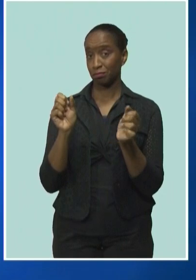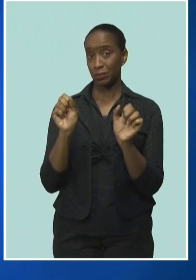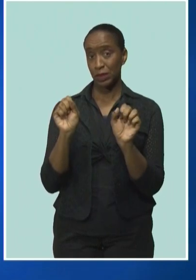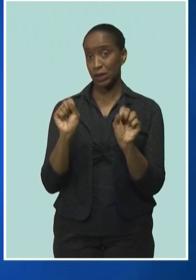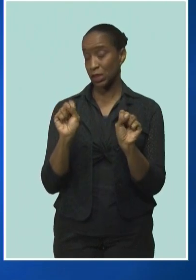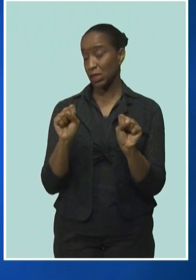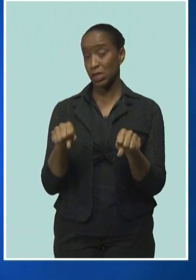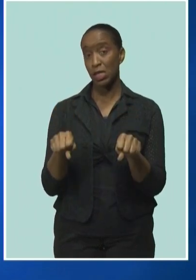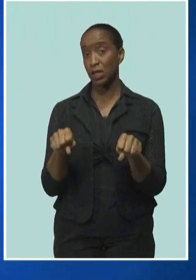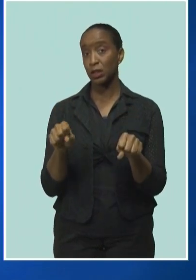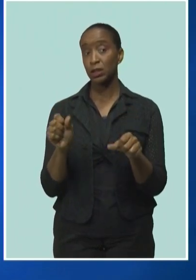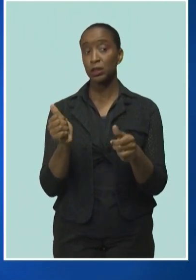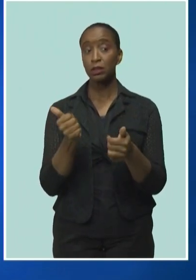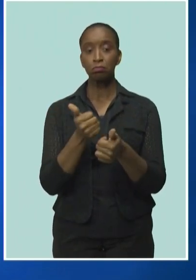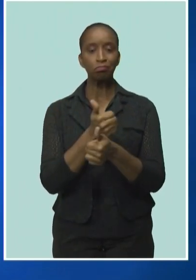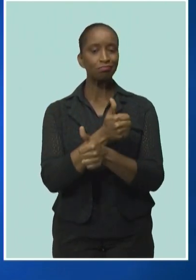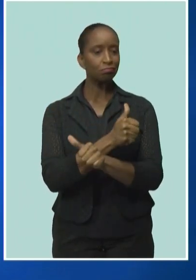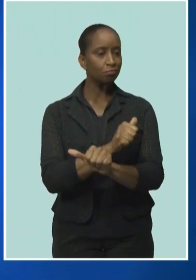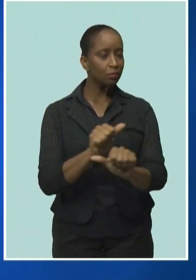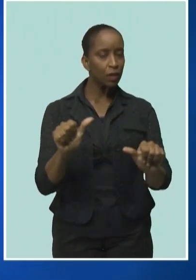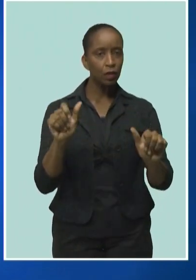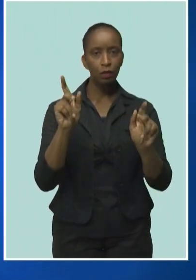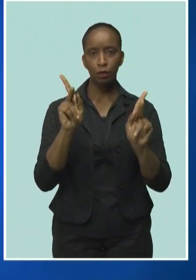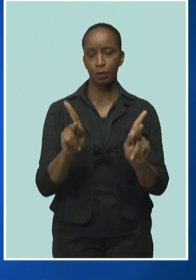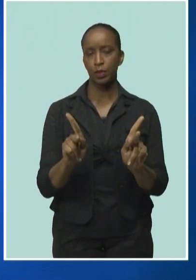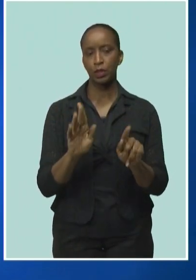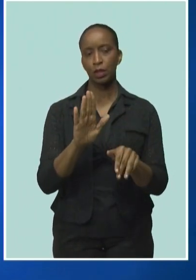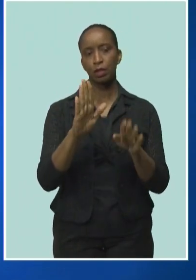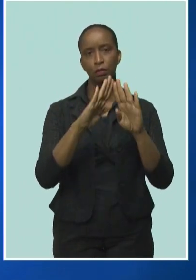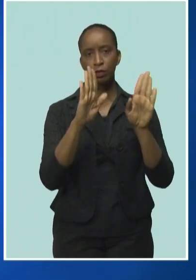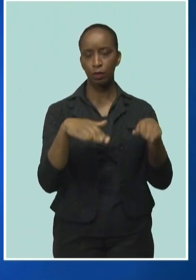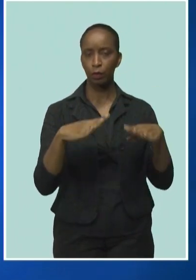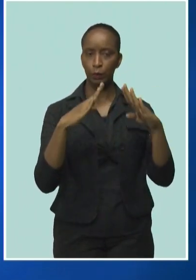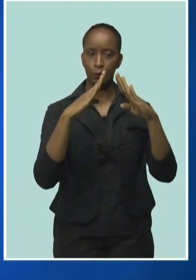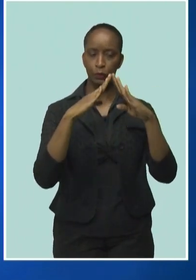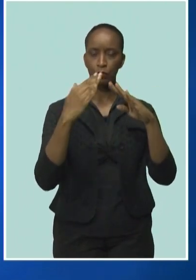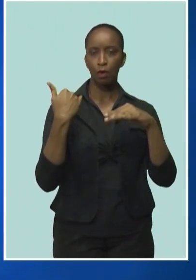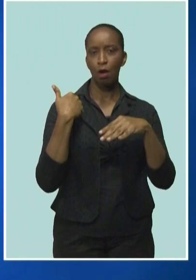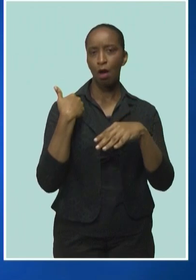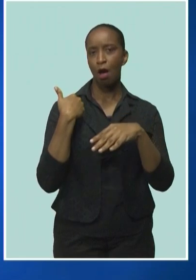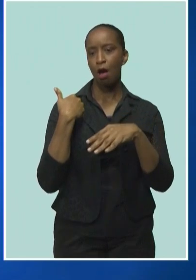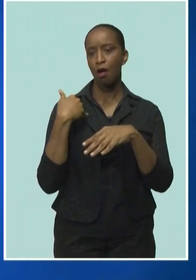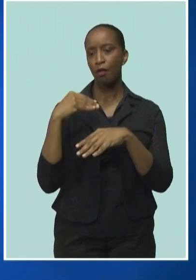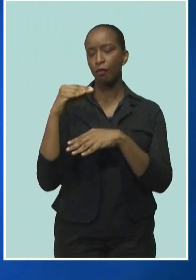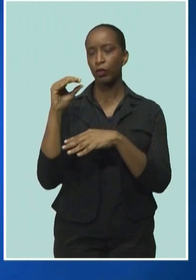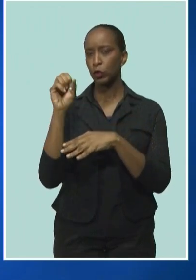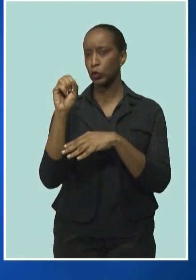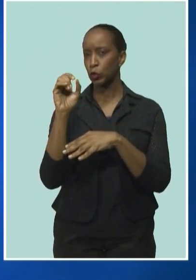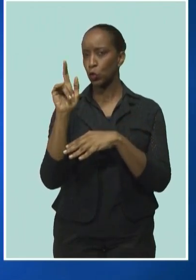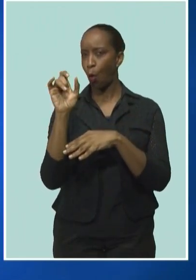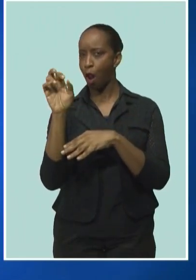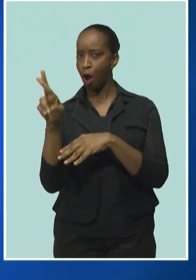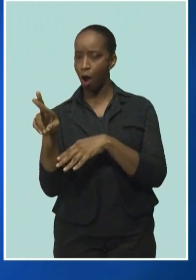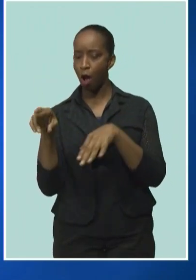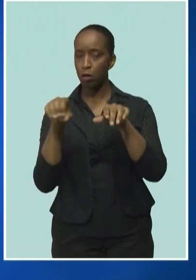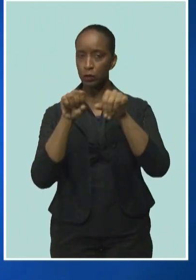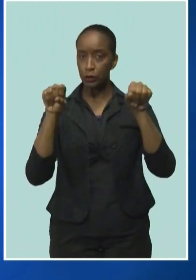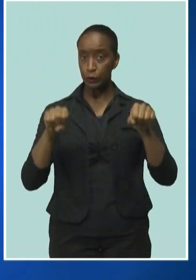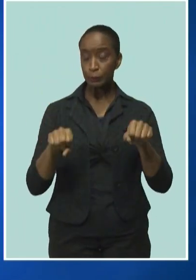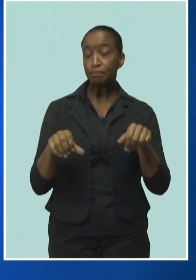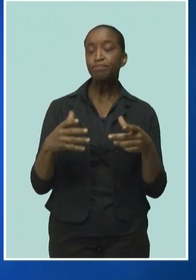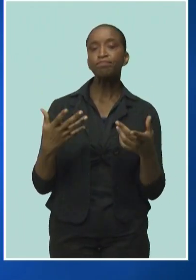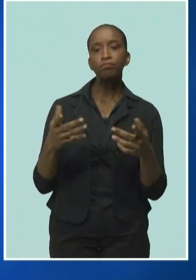can have a solar system on the house. Okay? But the utility has to be put